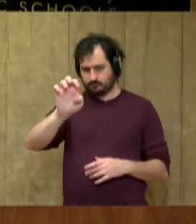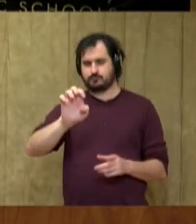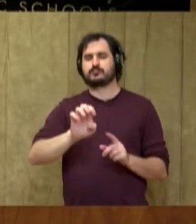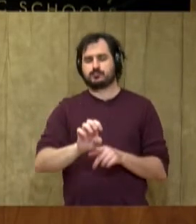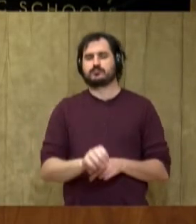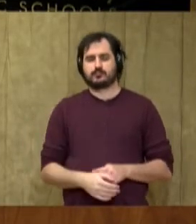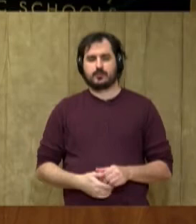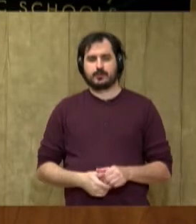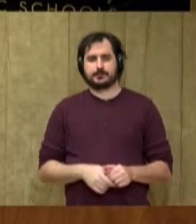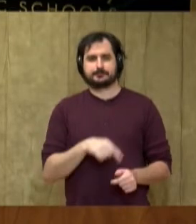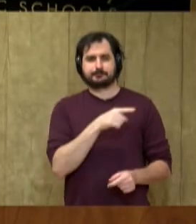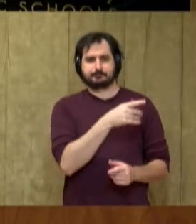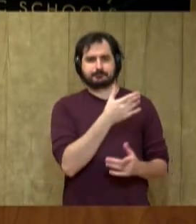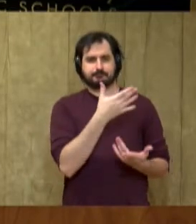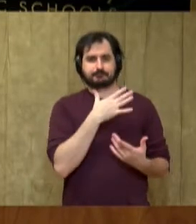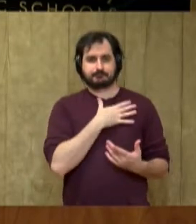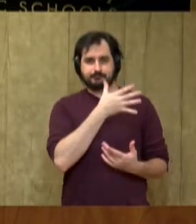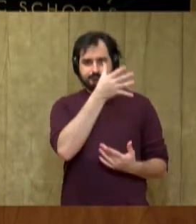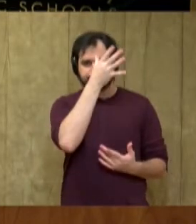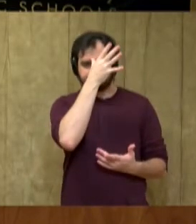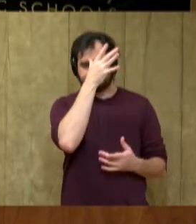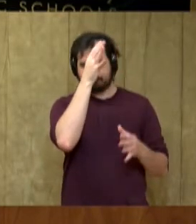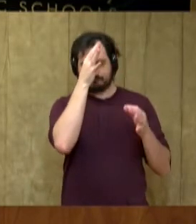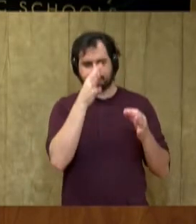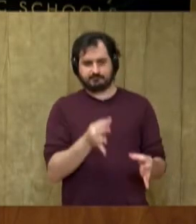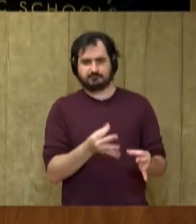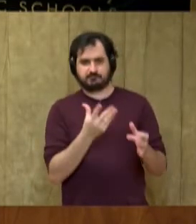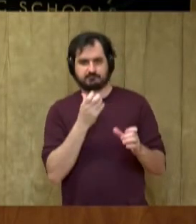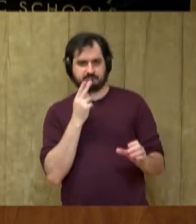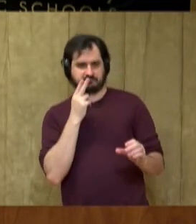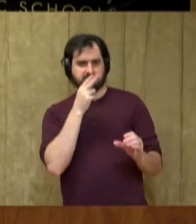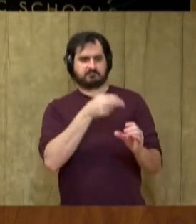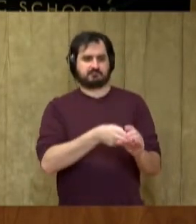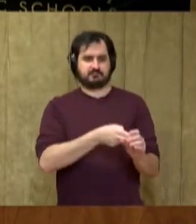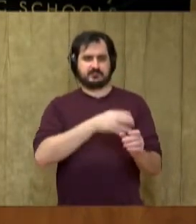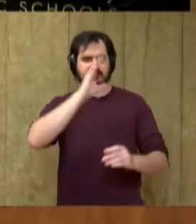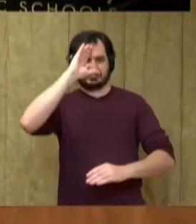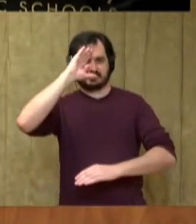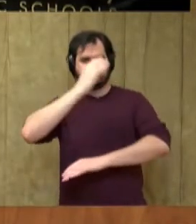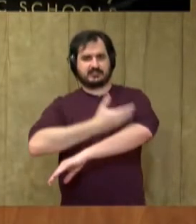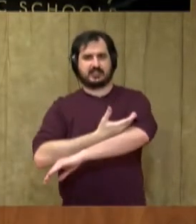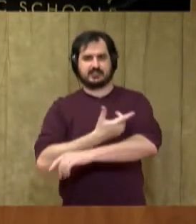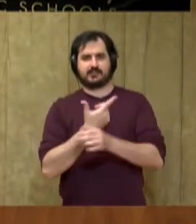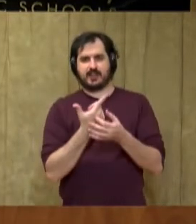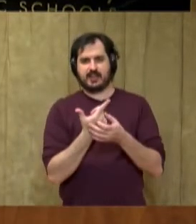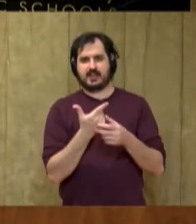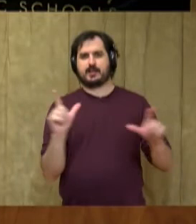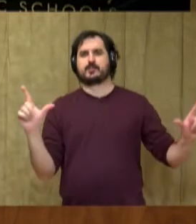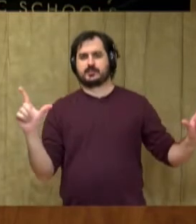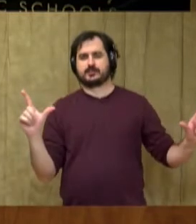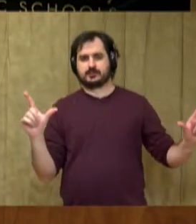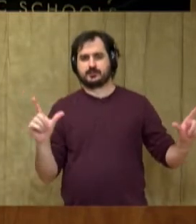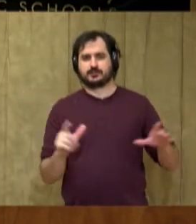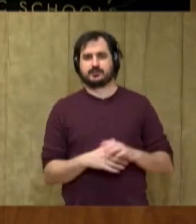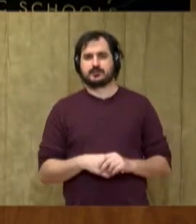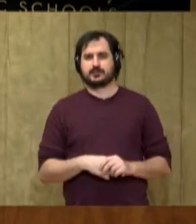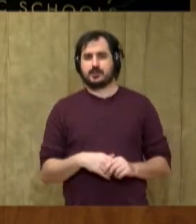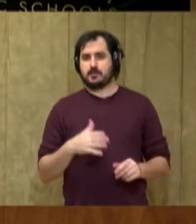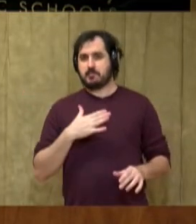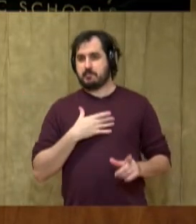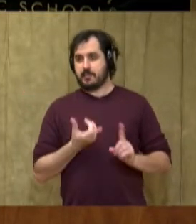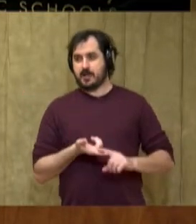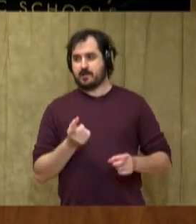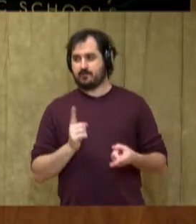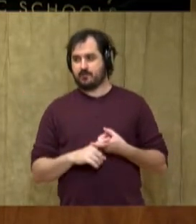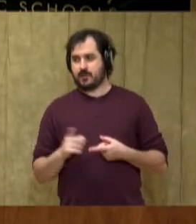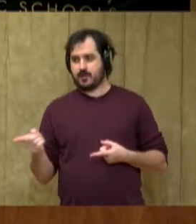talked often about separating from England and forming their own country. My father didn't hear me listening into